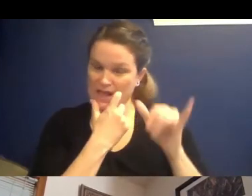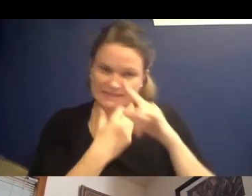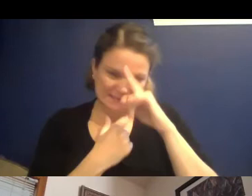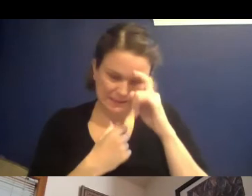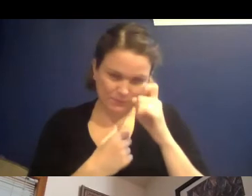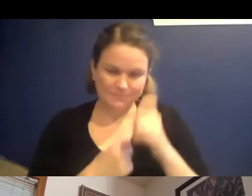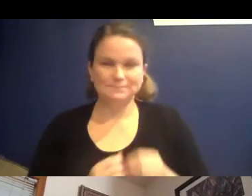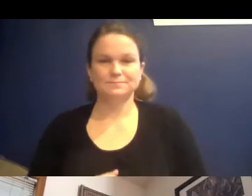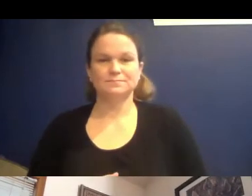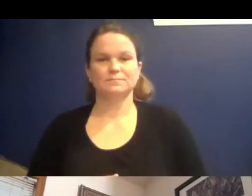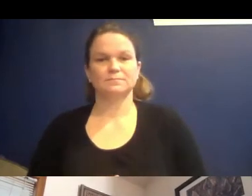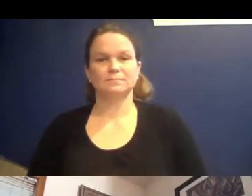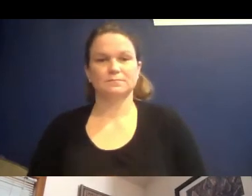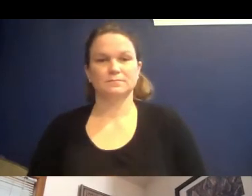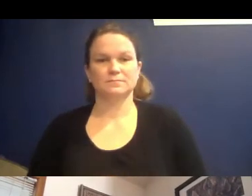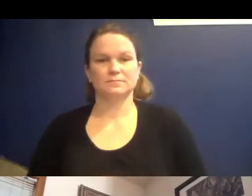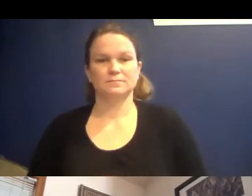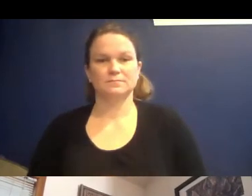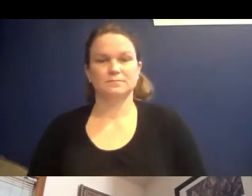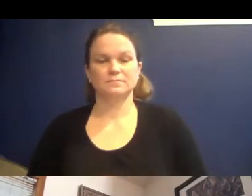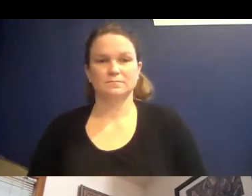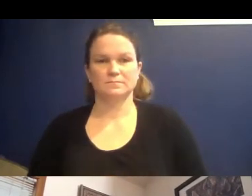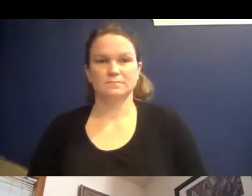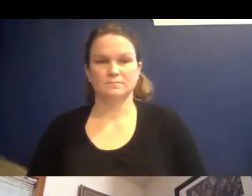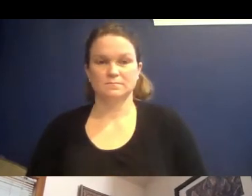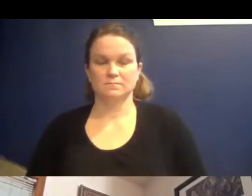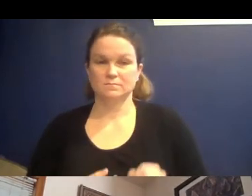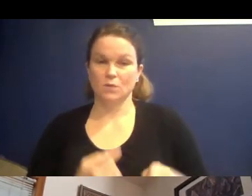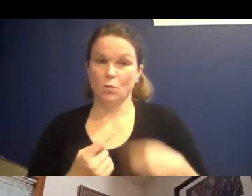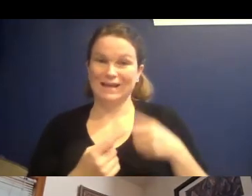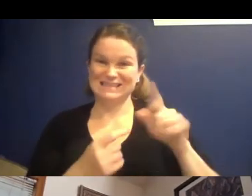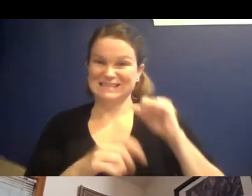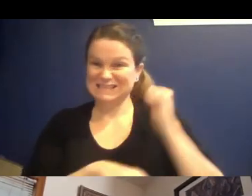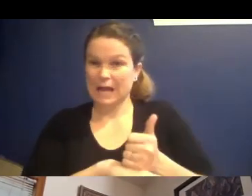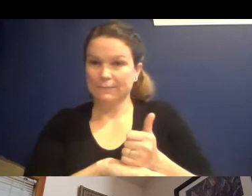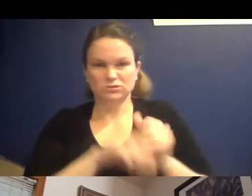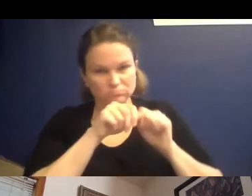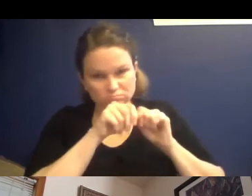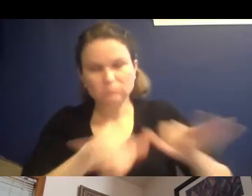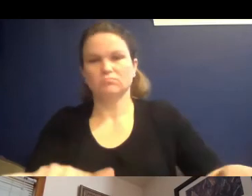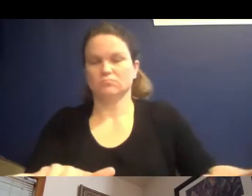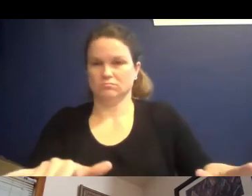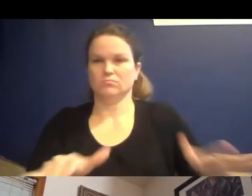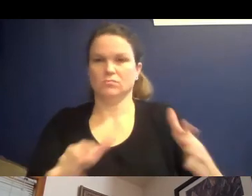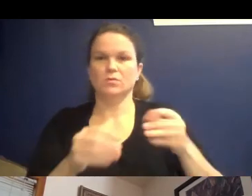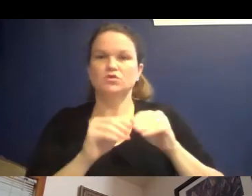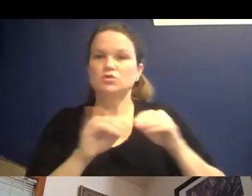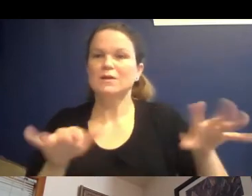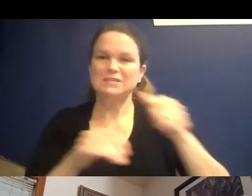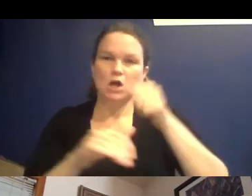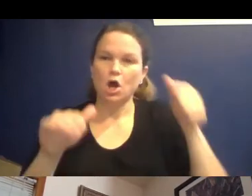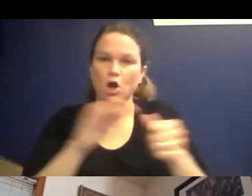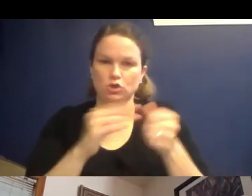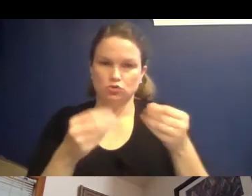early. And once it's established, it spreads vigorously through rhizomes underground. So this